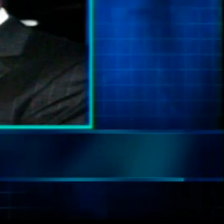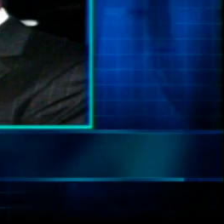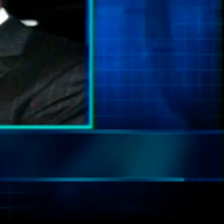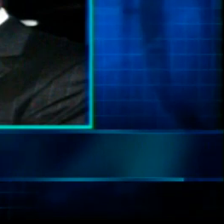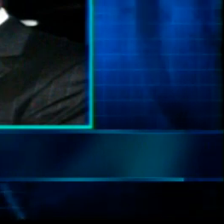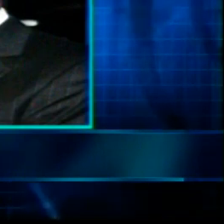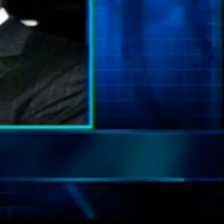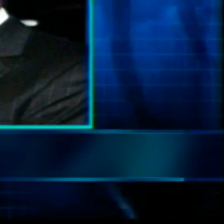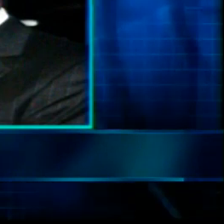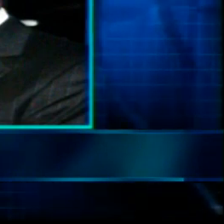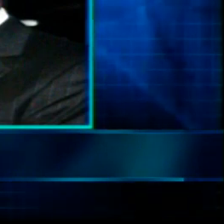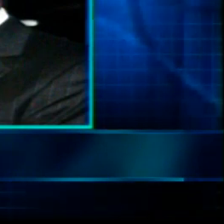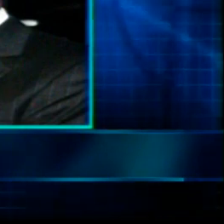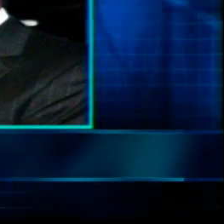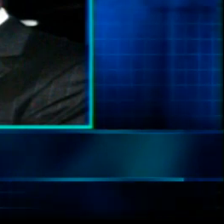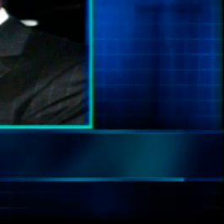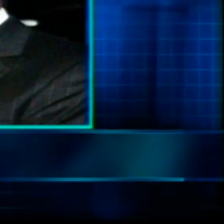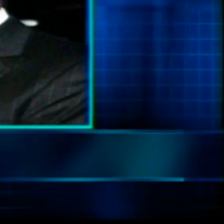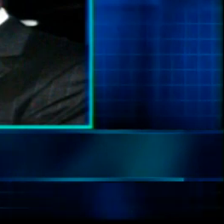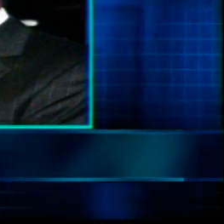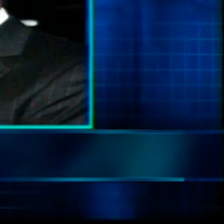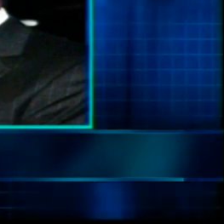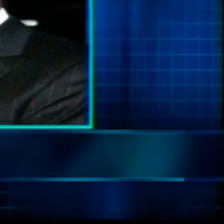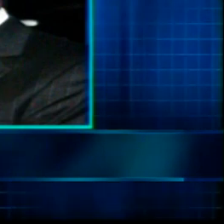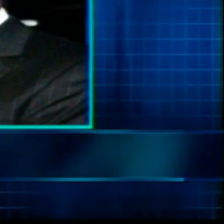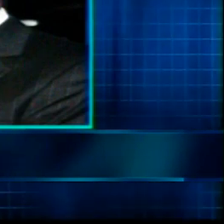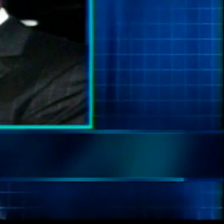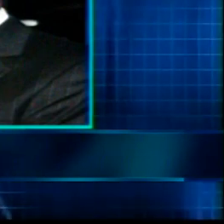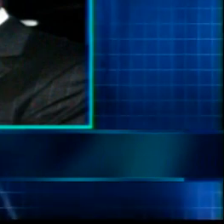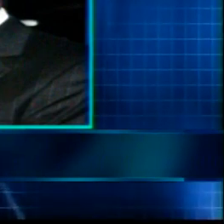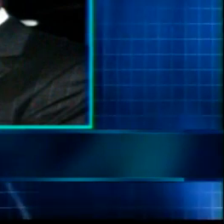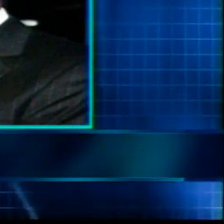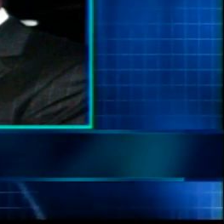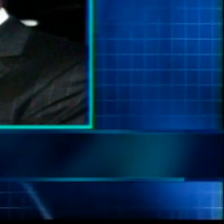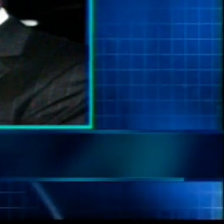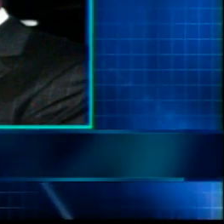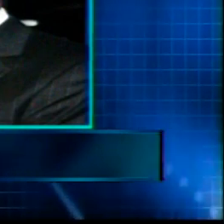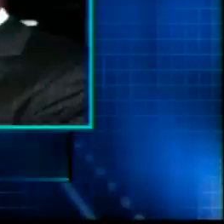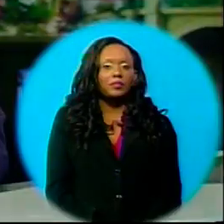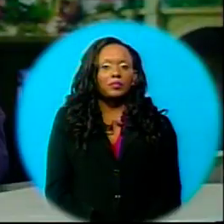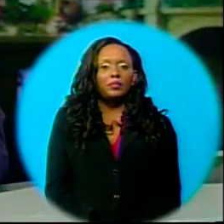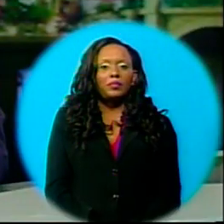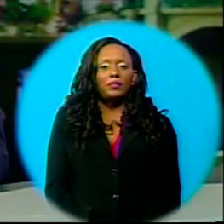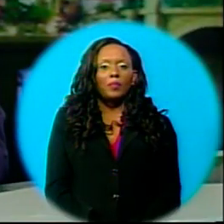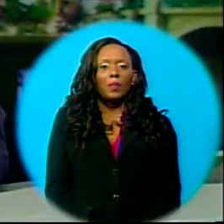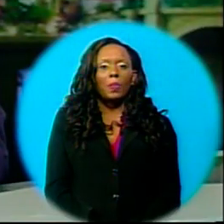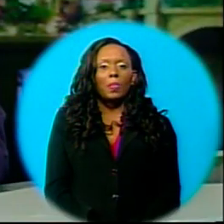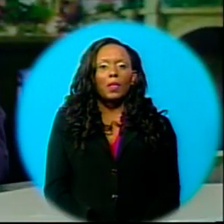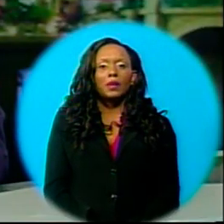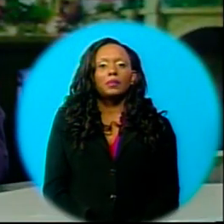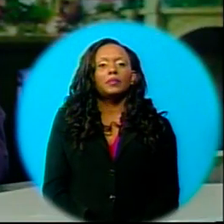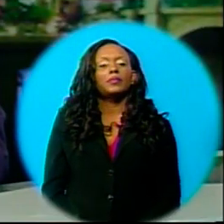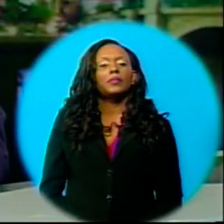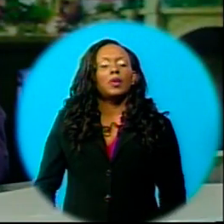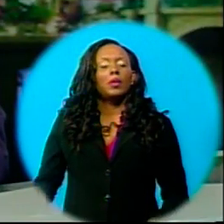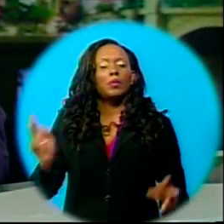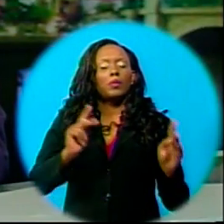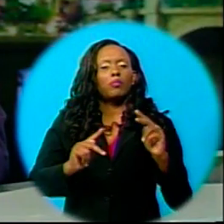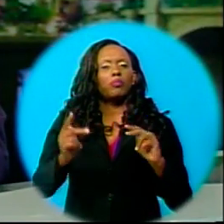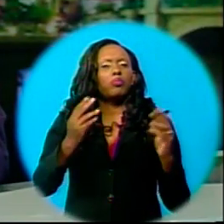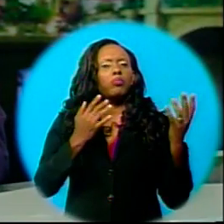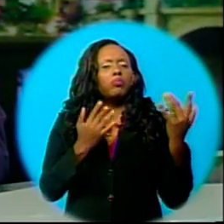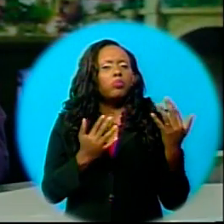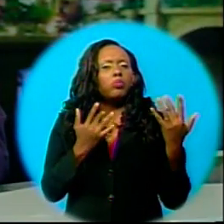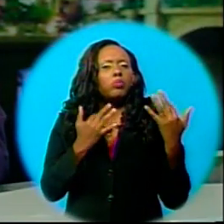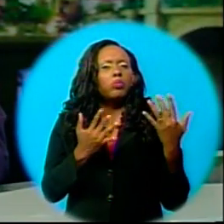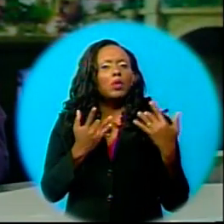and therefore we will promote the provisions of our security plan with the relevant permission. The highly anticipated judgment by